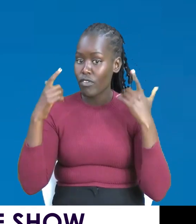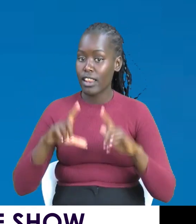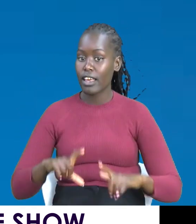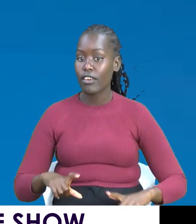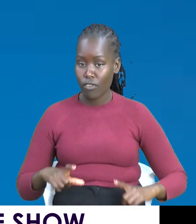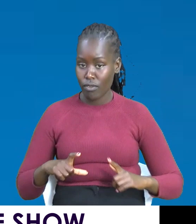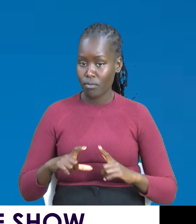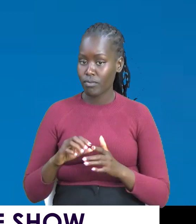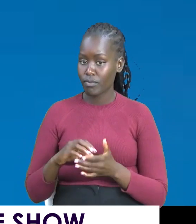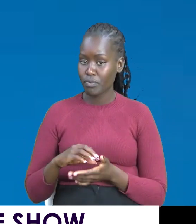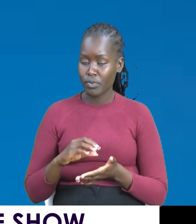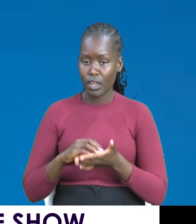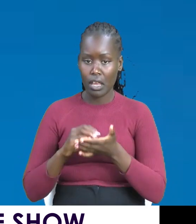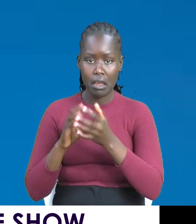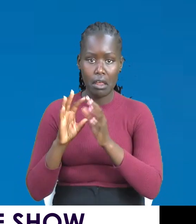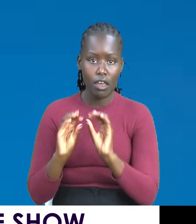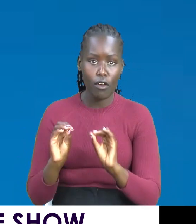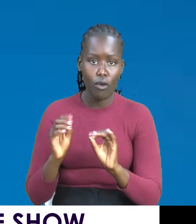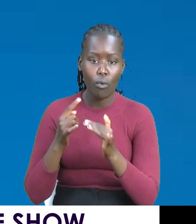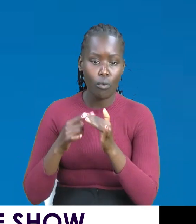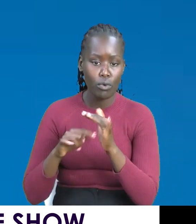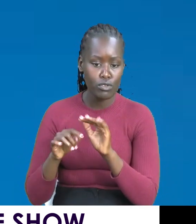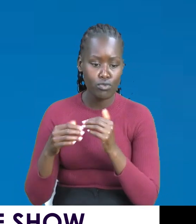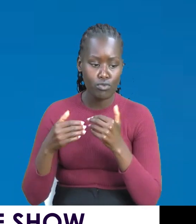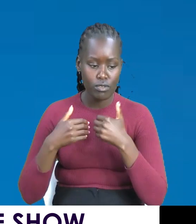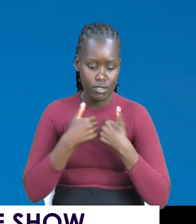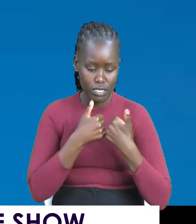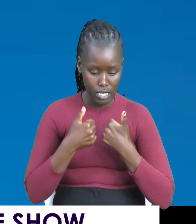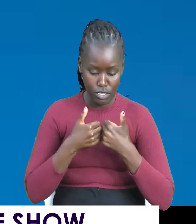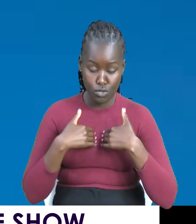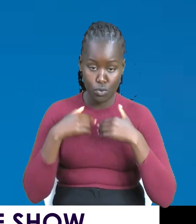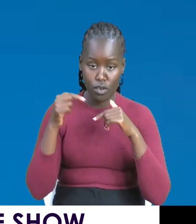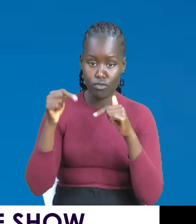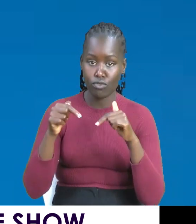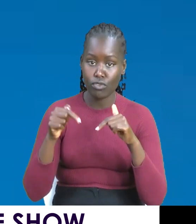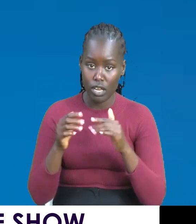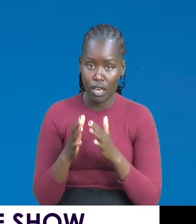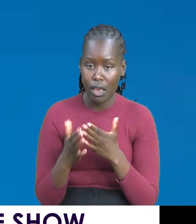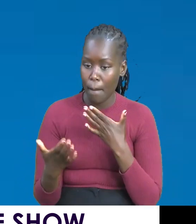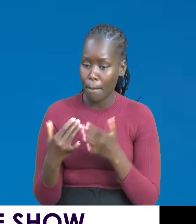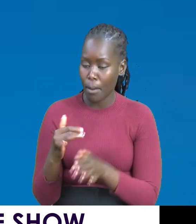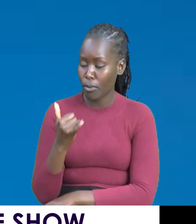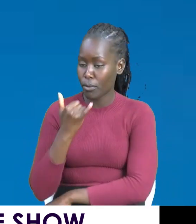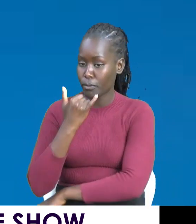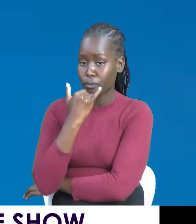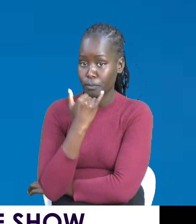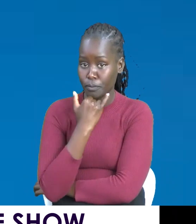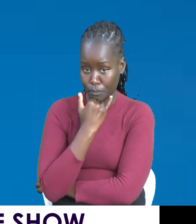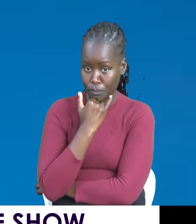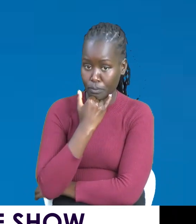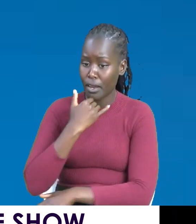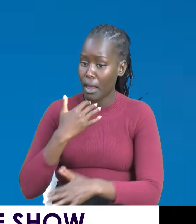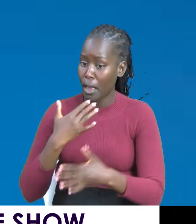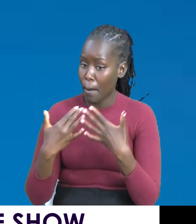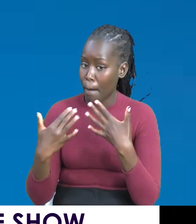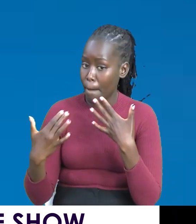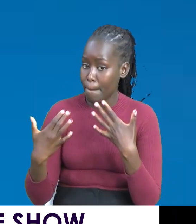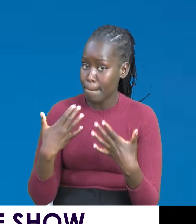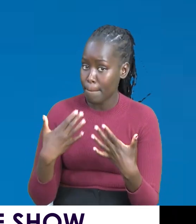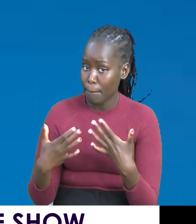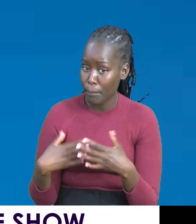it doesn't matter the warfare you're facing today. You may be greatly mistaken. You may be